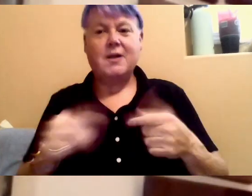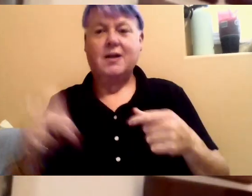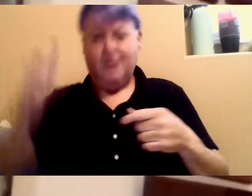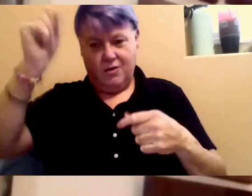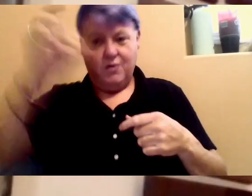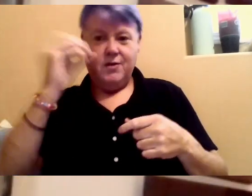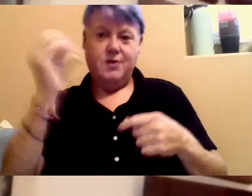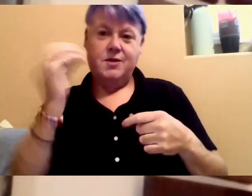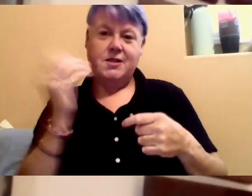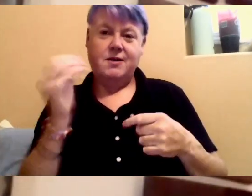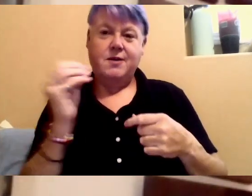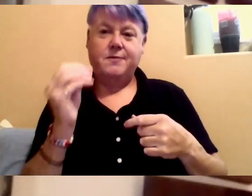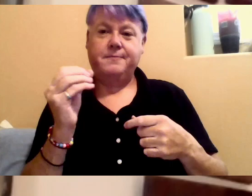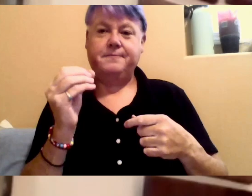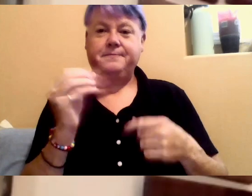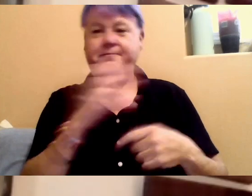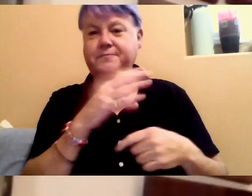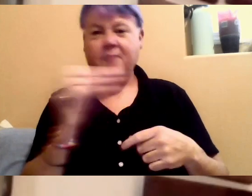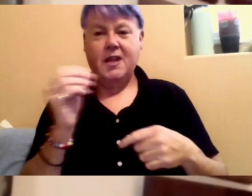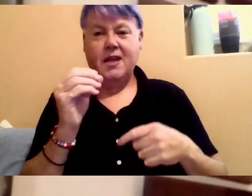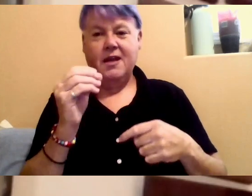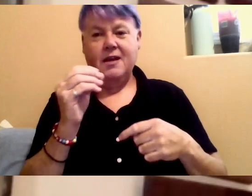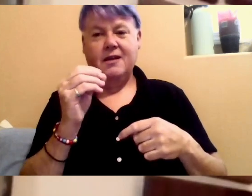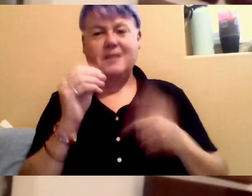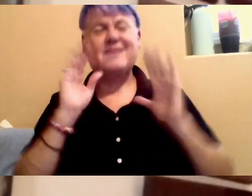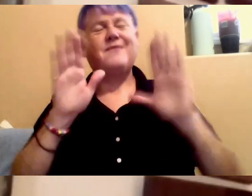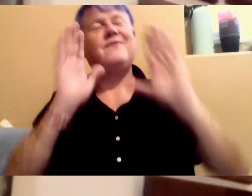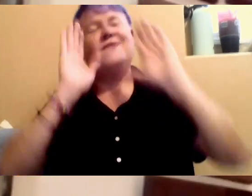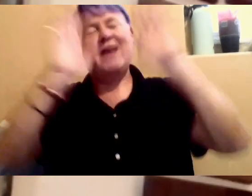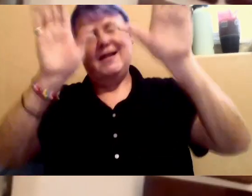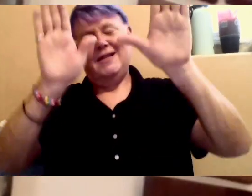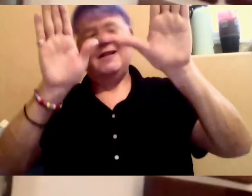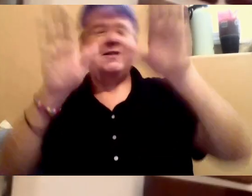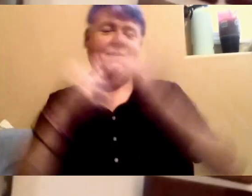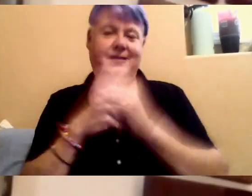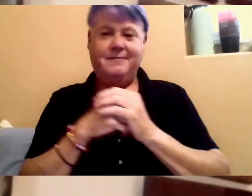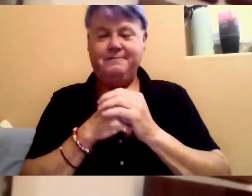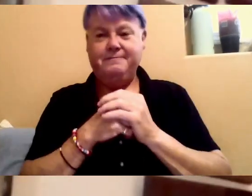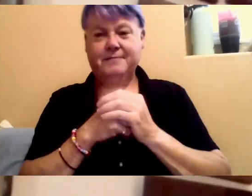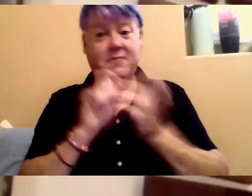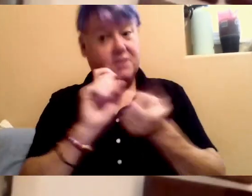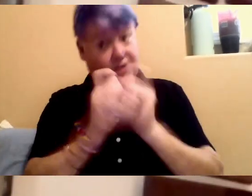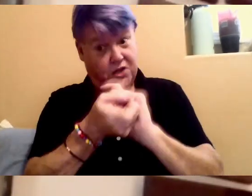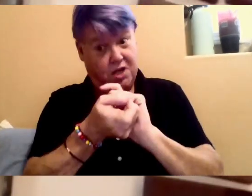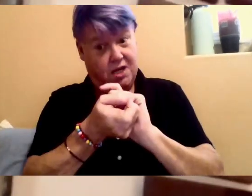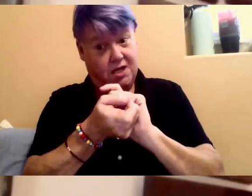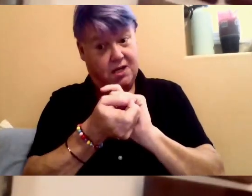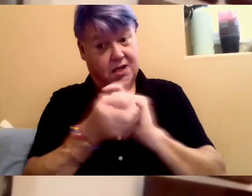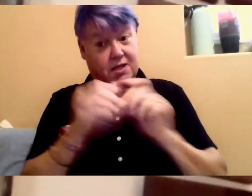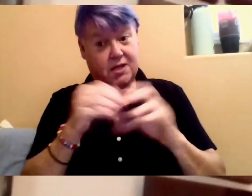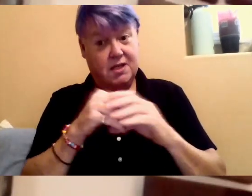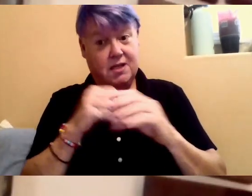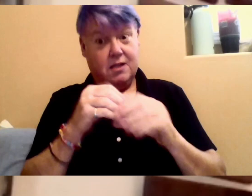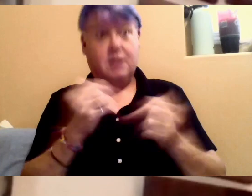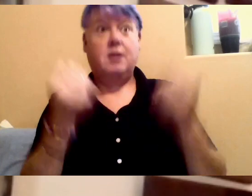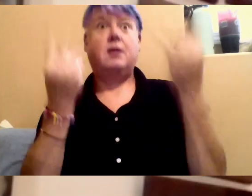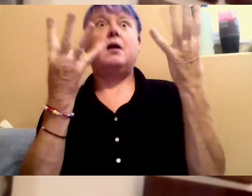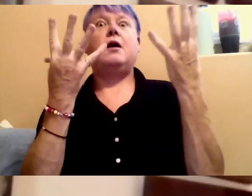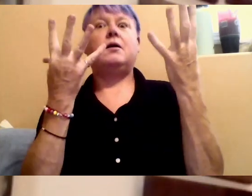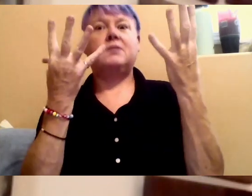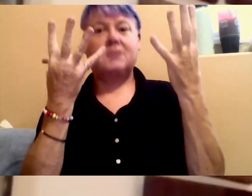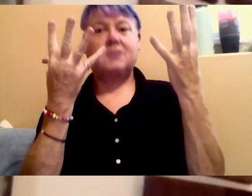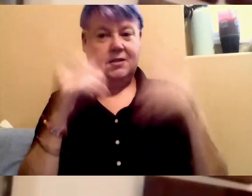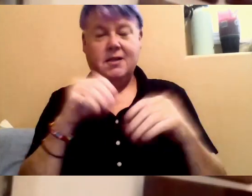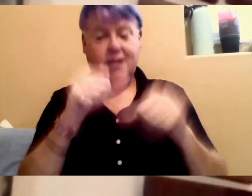and it's fantastic still. It's changed enormously. The